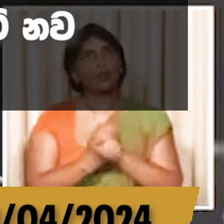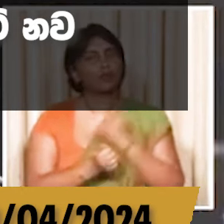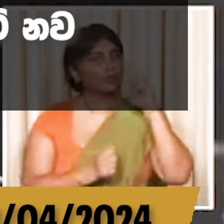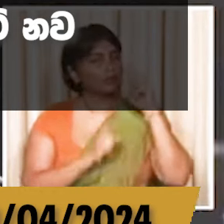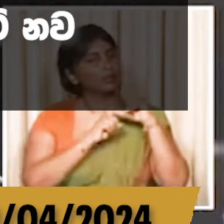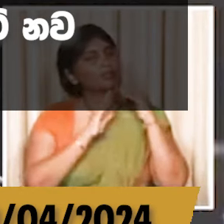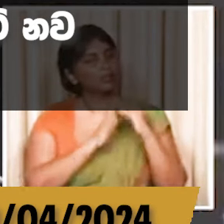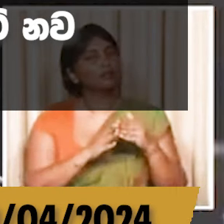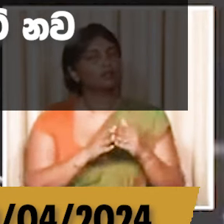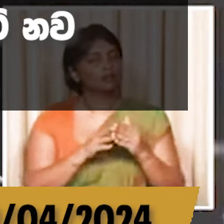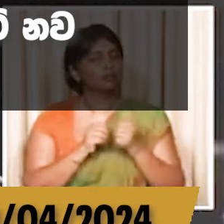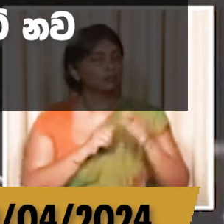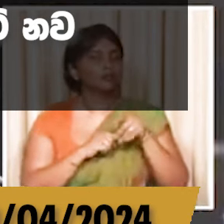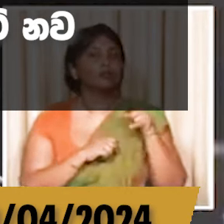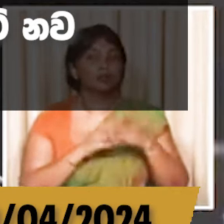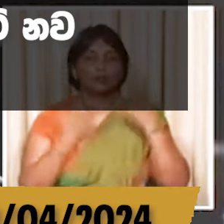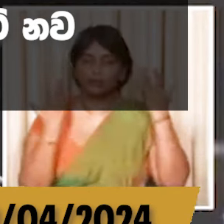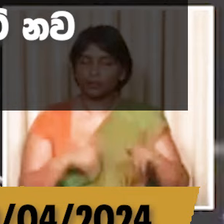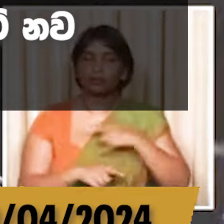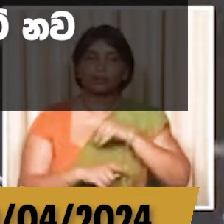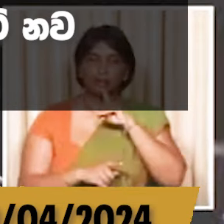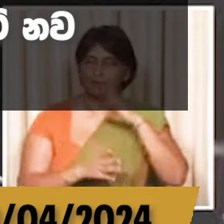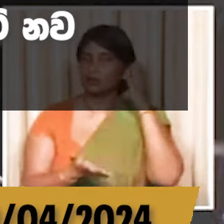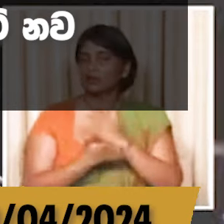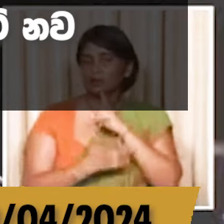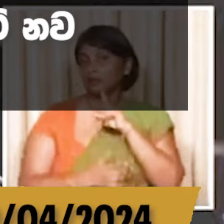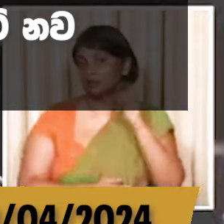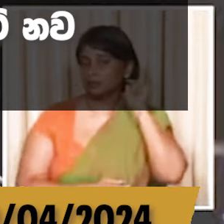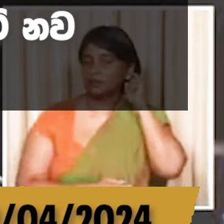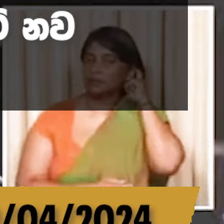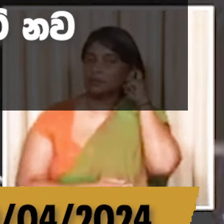the chapter is closed. Because there are new